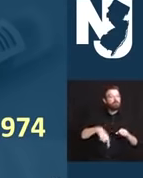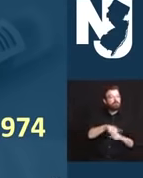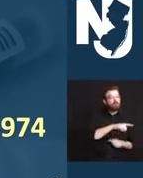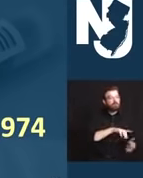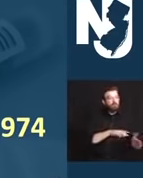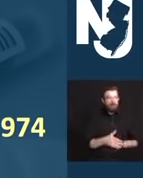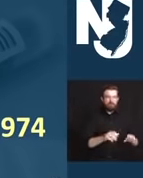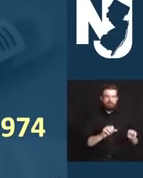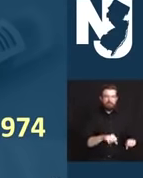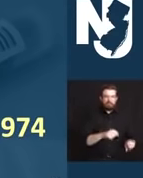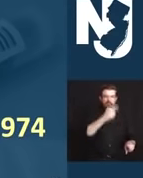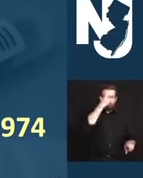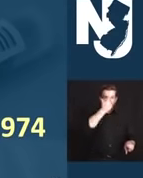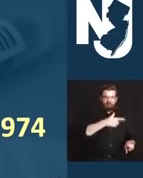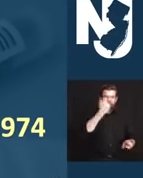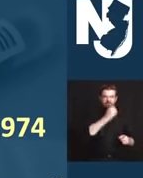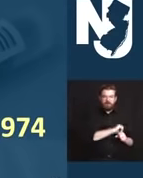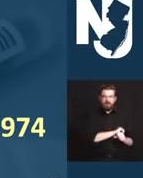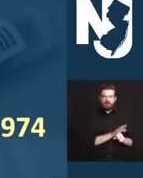another